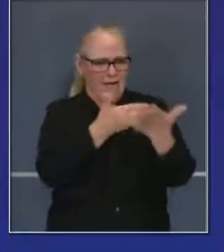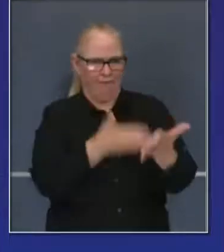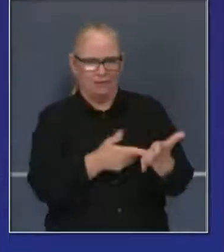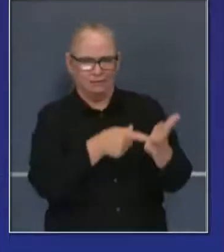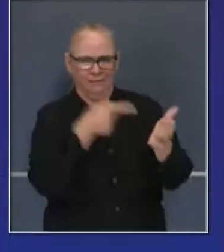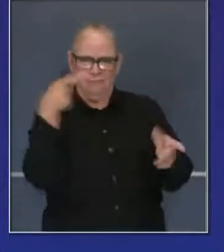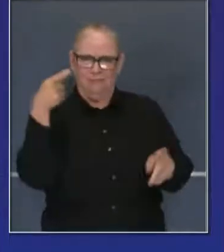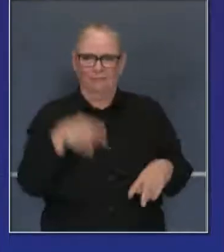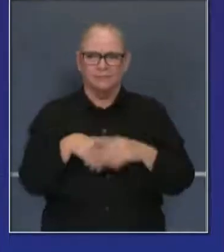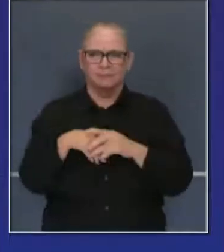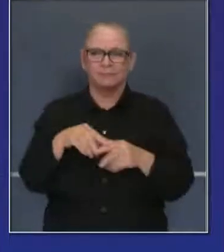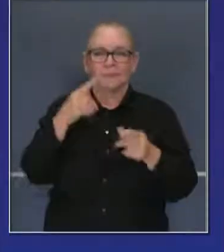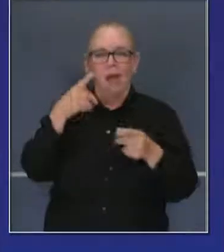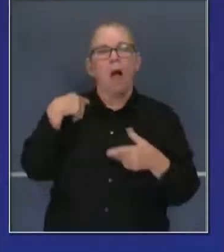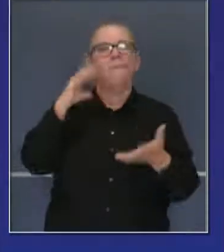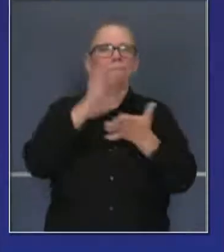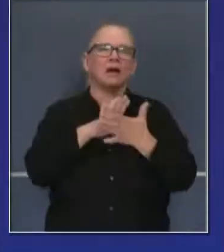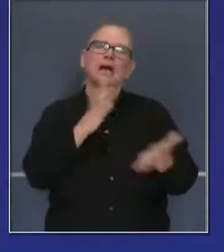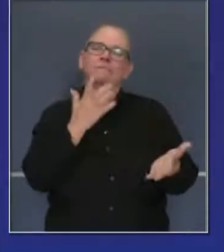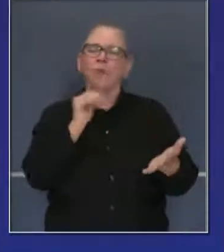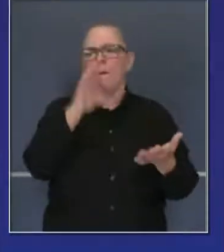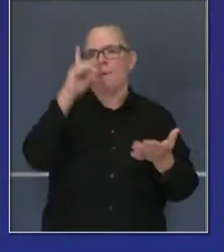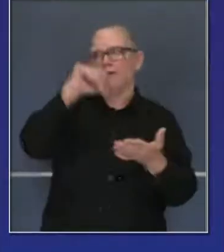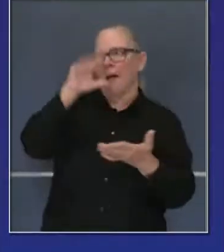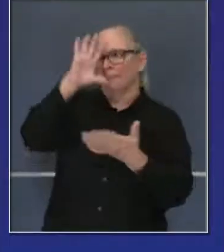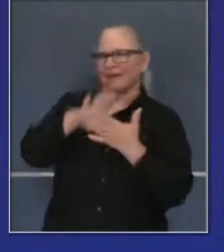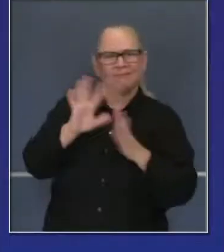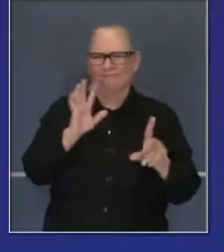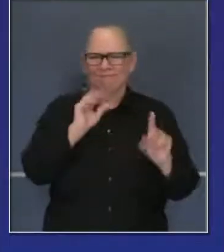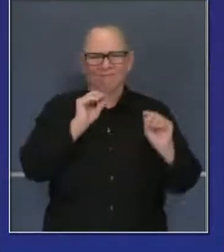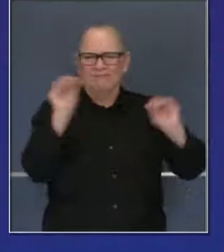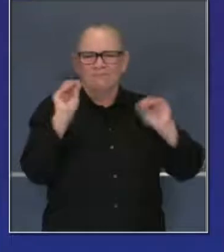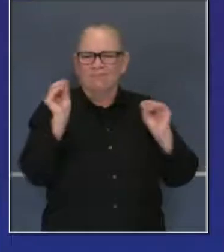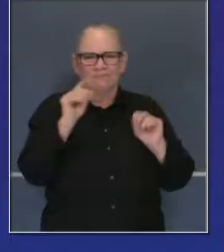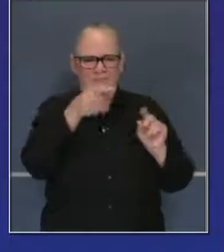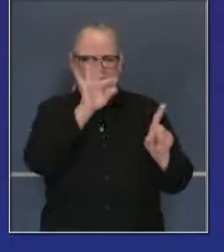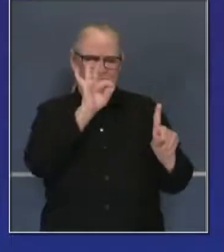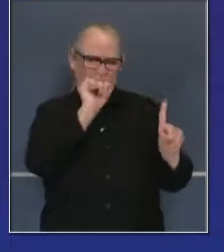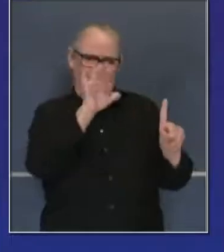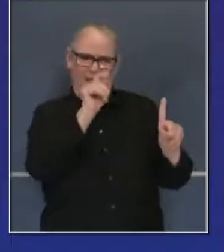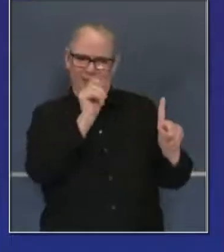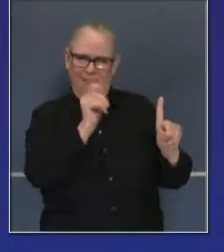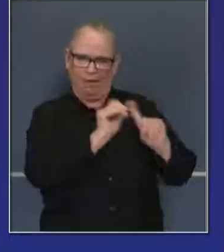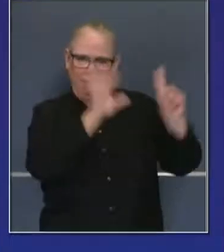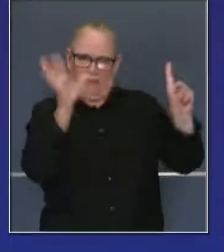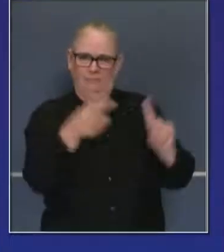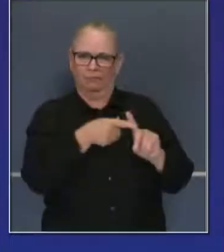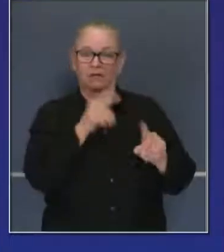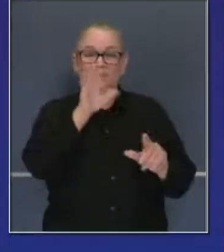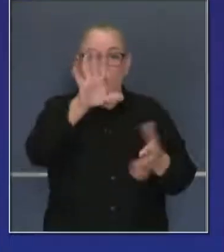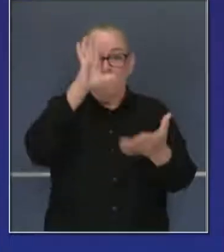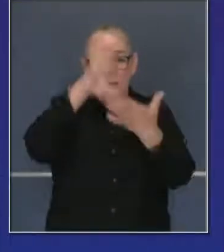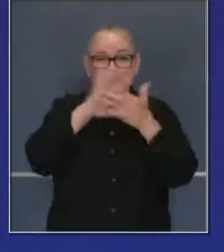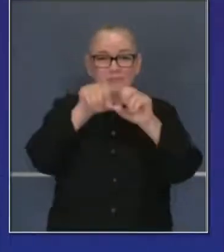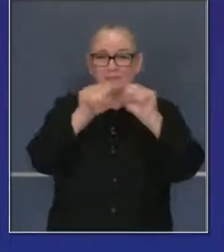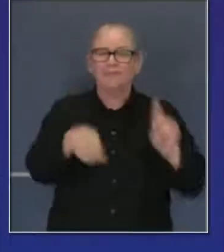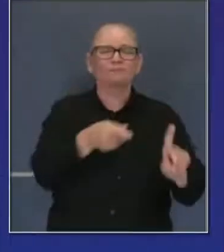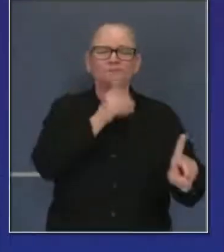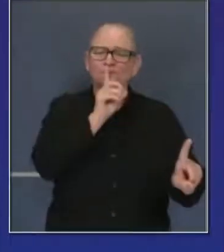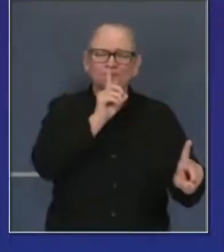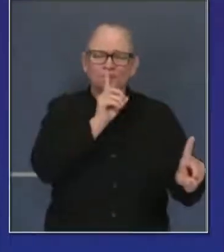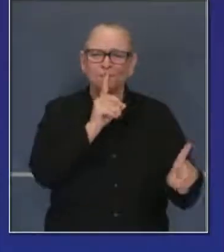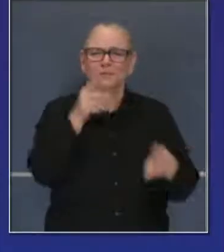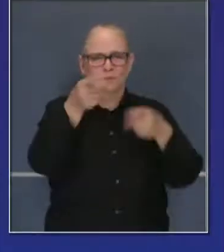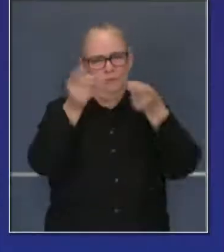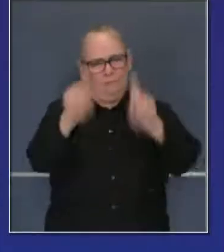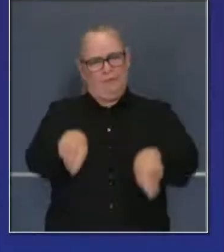system, it's an acknowledgement. The facts are the facts. It's not a question of one's belief. It's whether or not you will acknowledge the facts